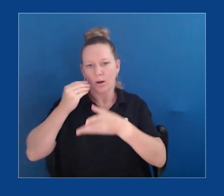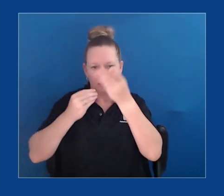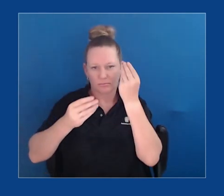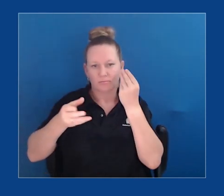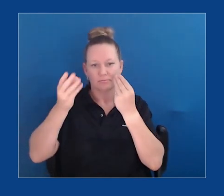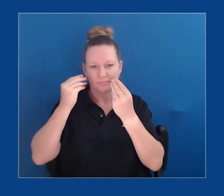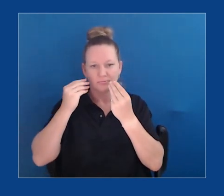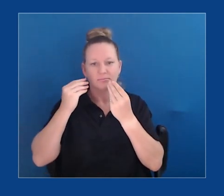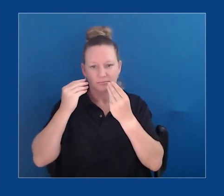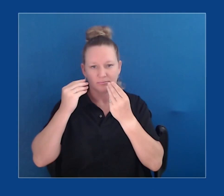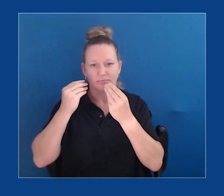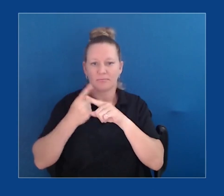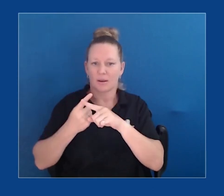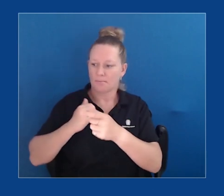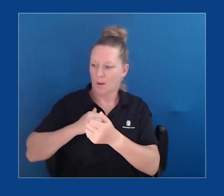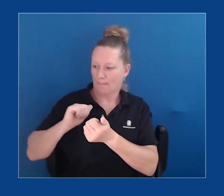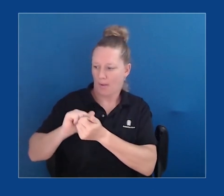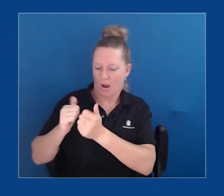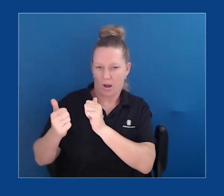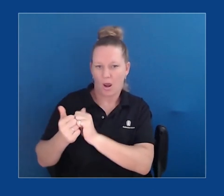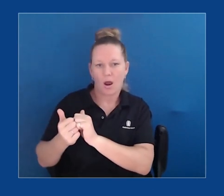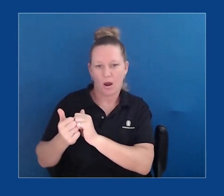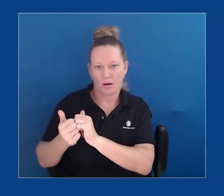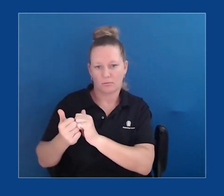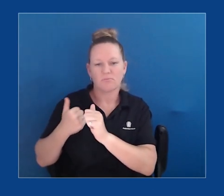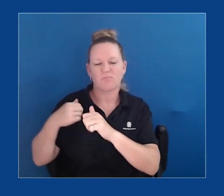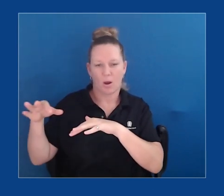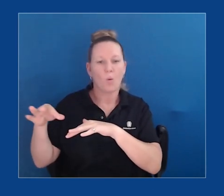my partner has learned, which is my wife.